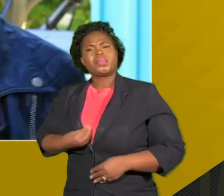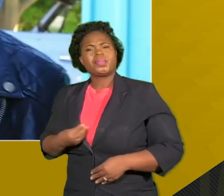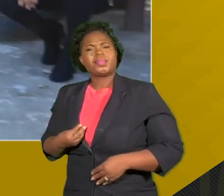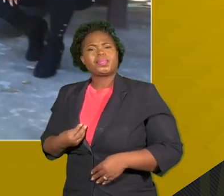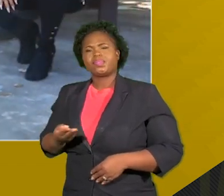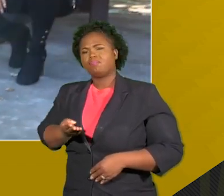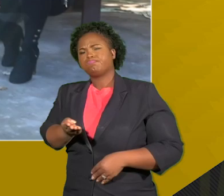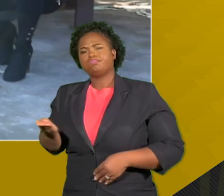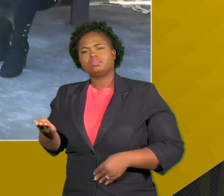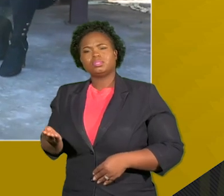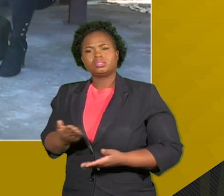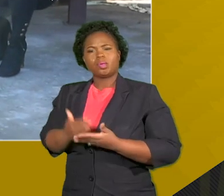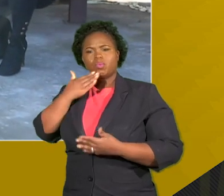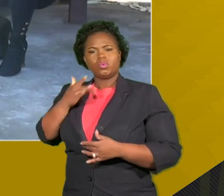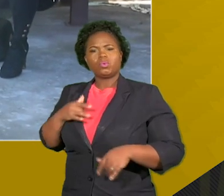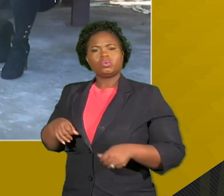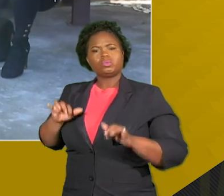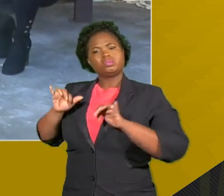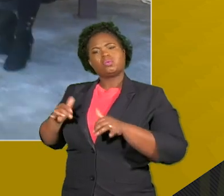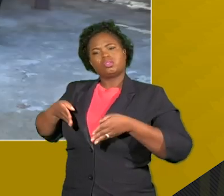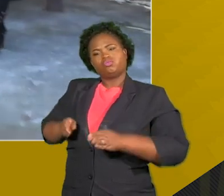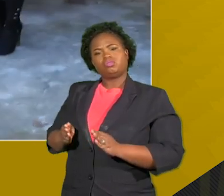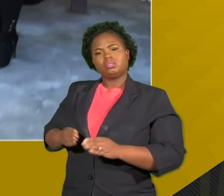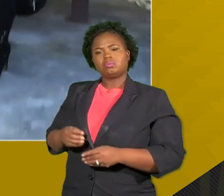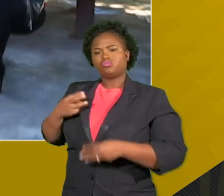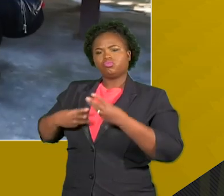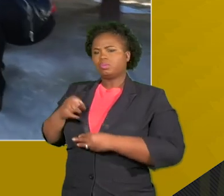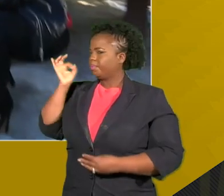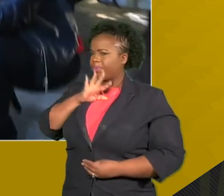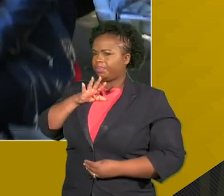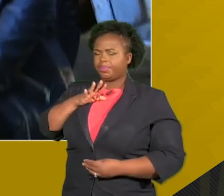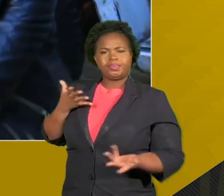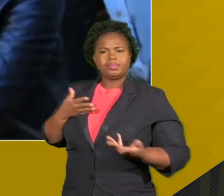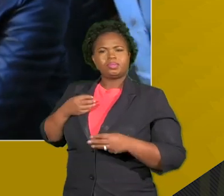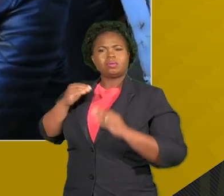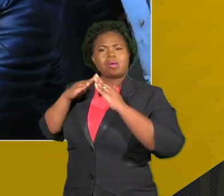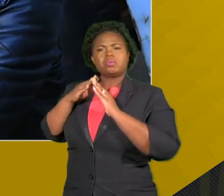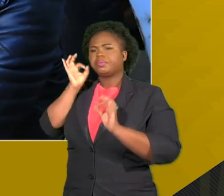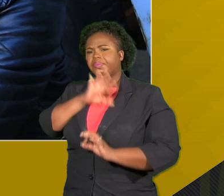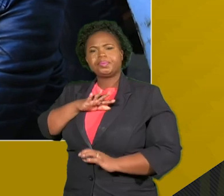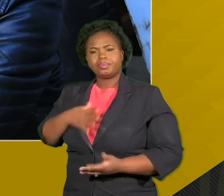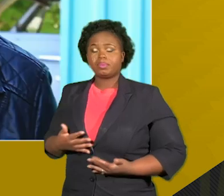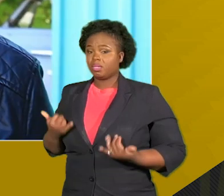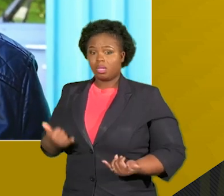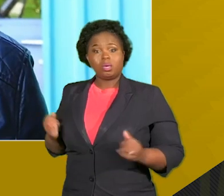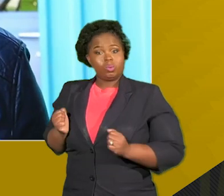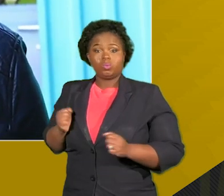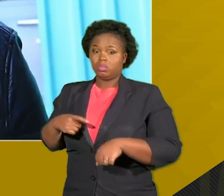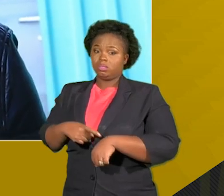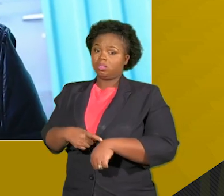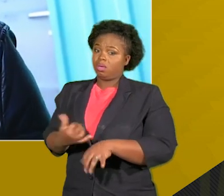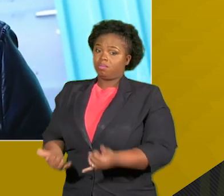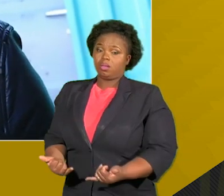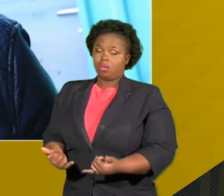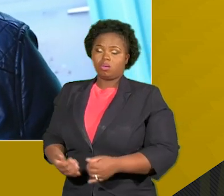young people that are out on the street and they don't have jobs, they are homeless. And right about now, it's like winter time.